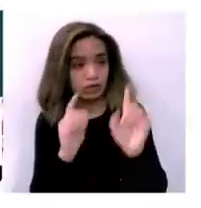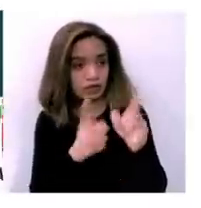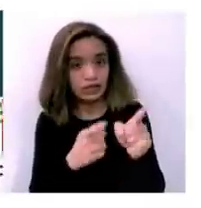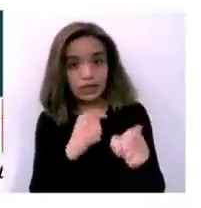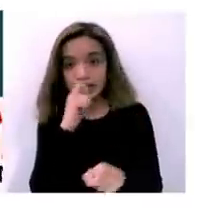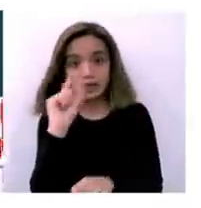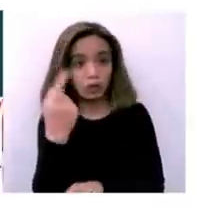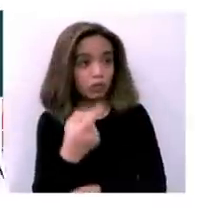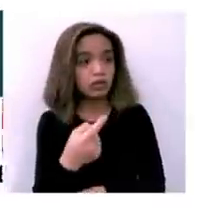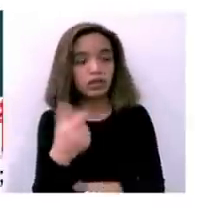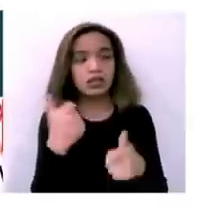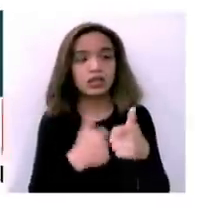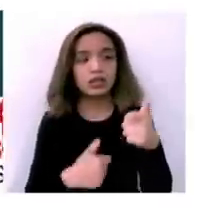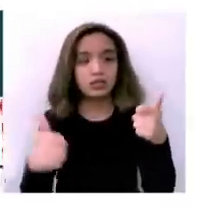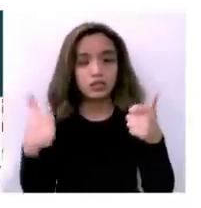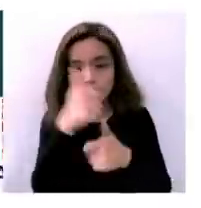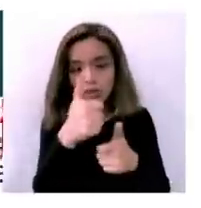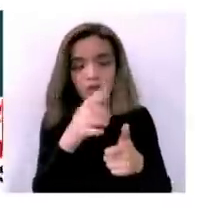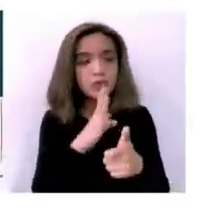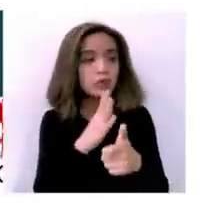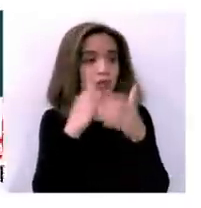deputy speaker, you're not only